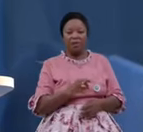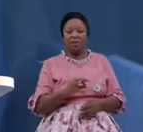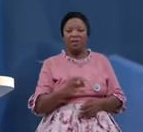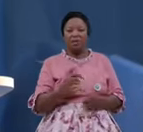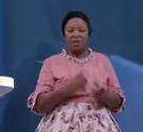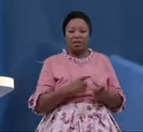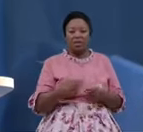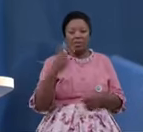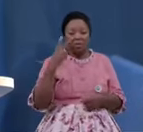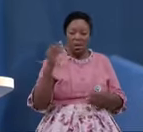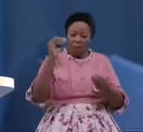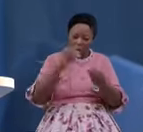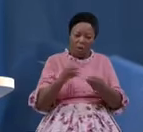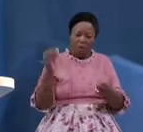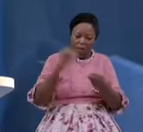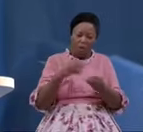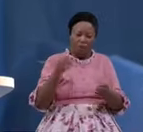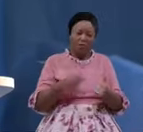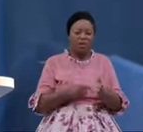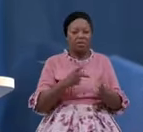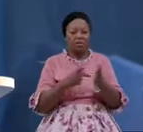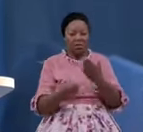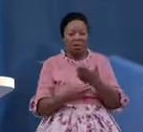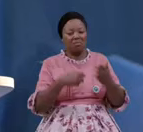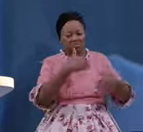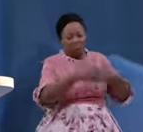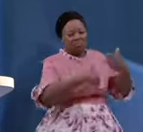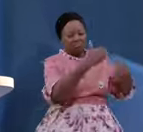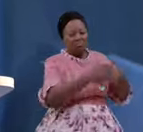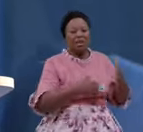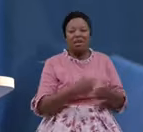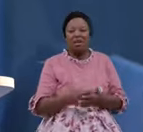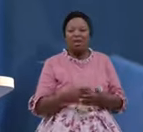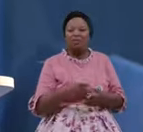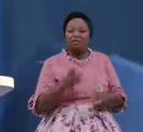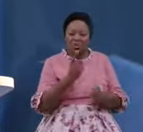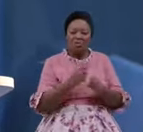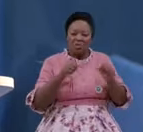more more this qu the of God praying for our